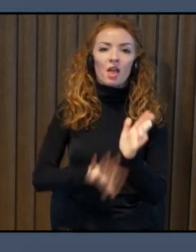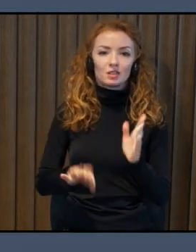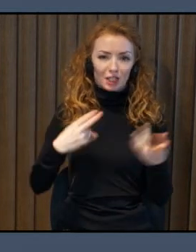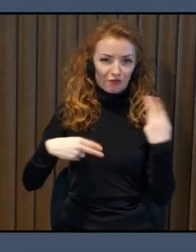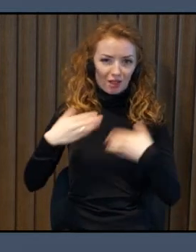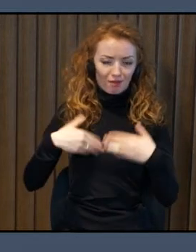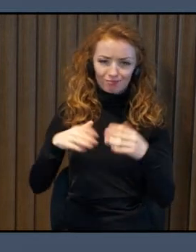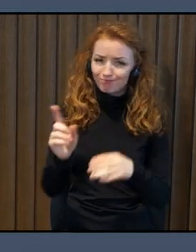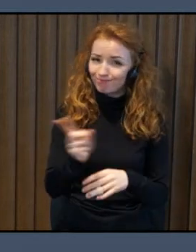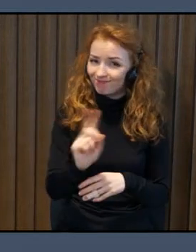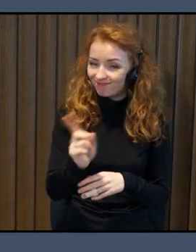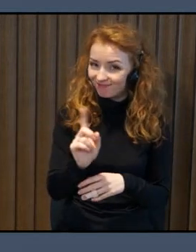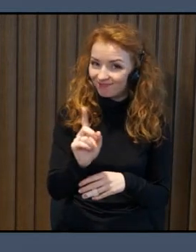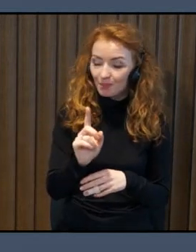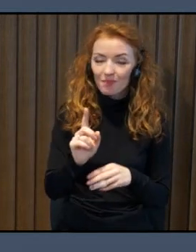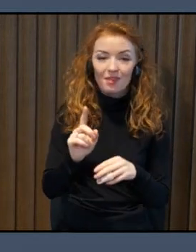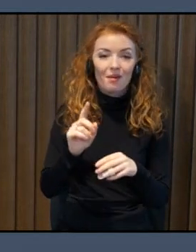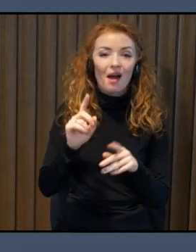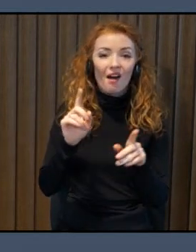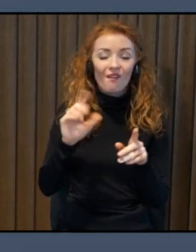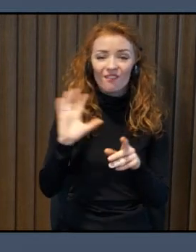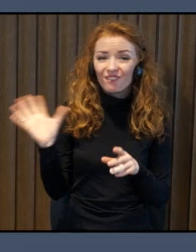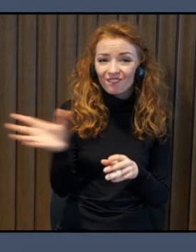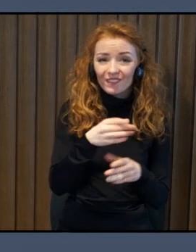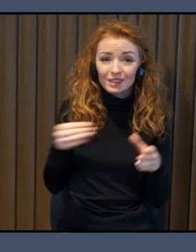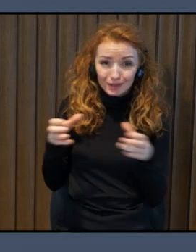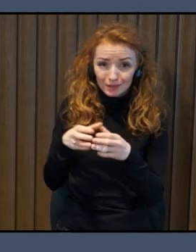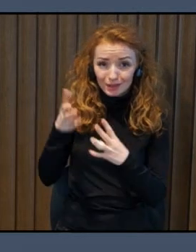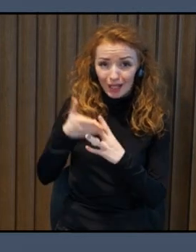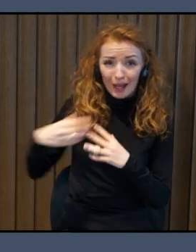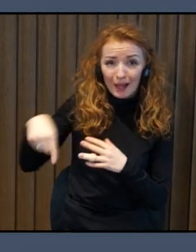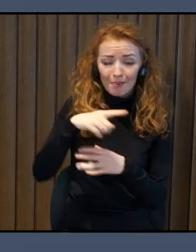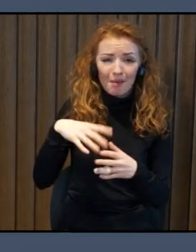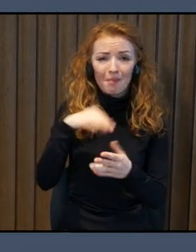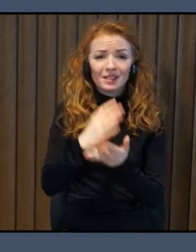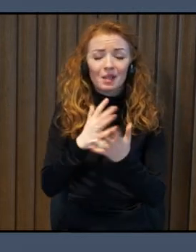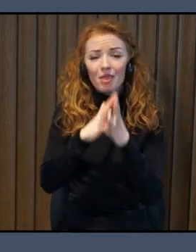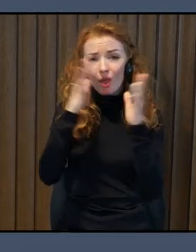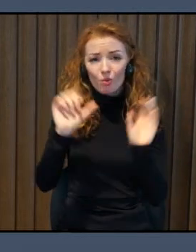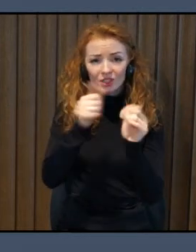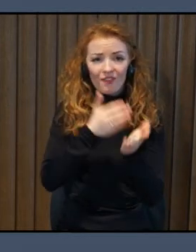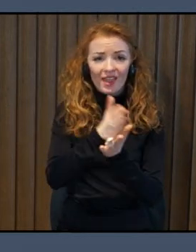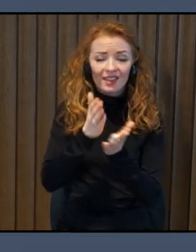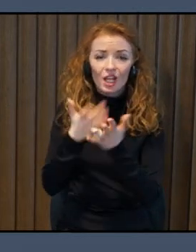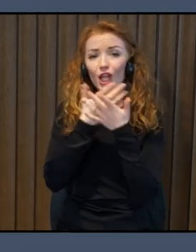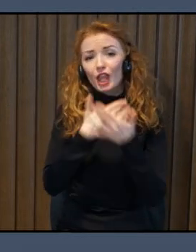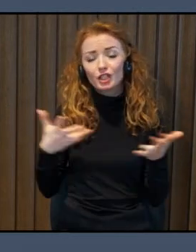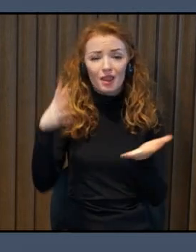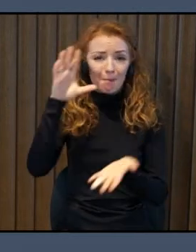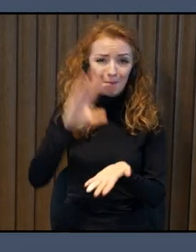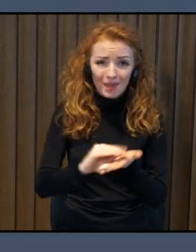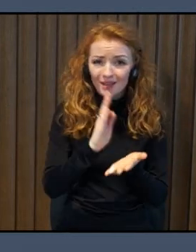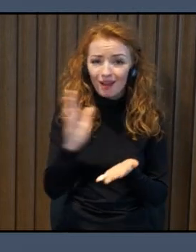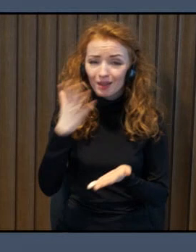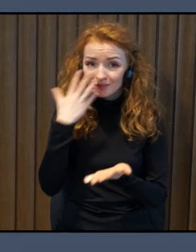cannot say that there are two groups, people with disability and people without. All of us, we are so diverse, with